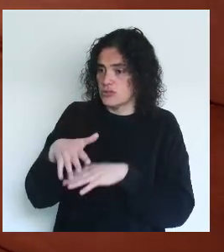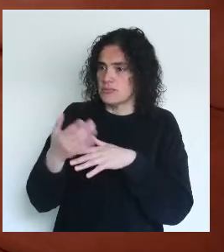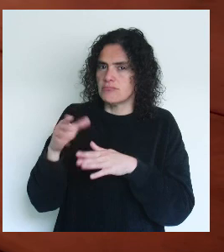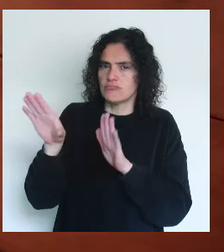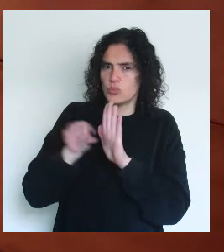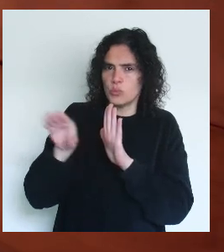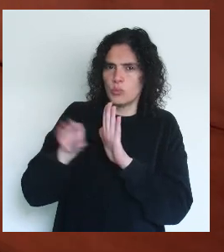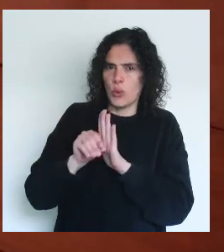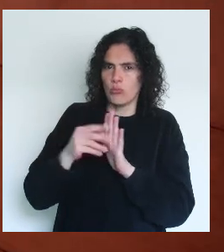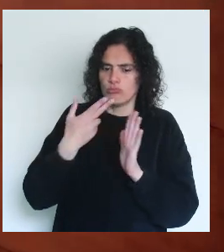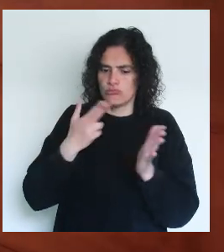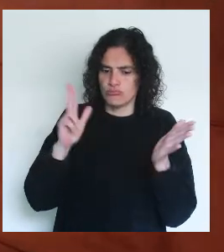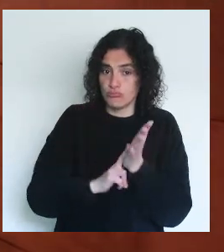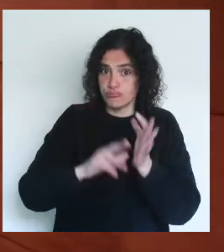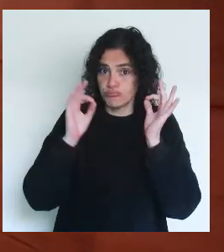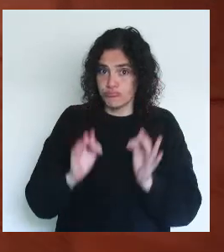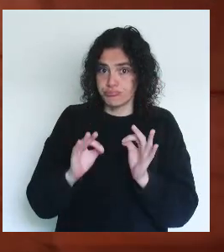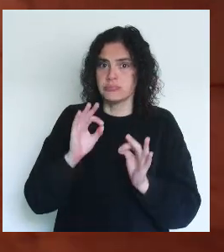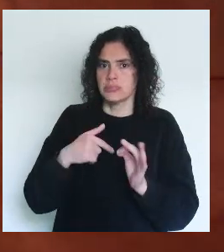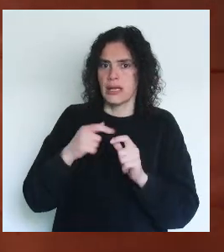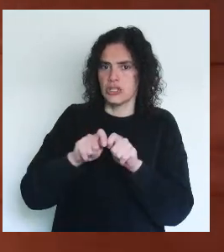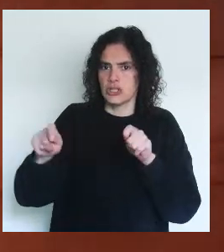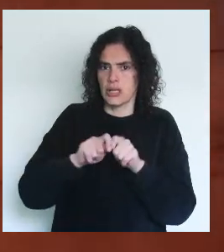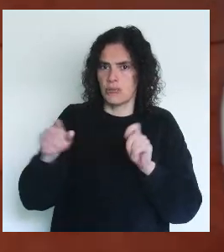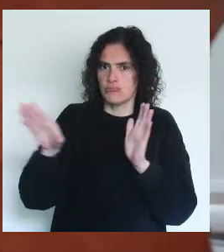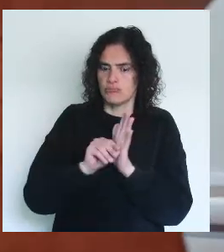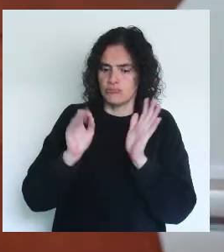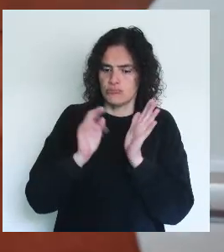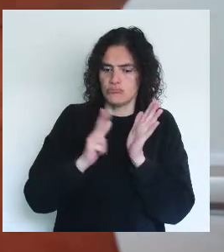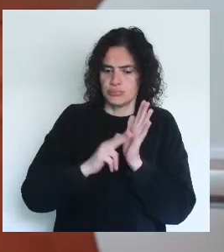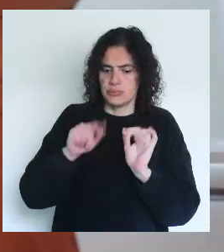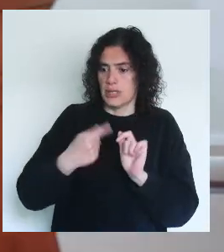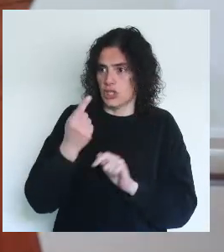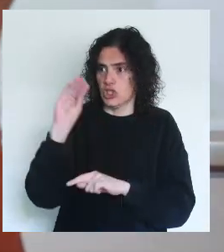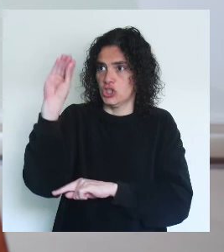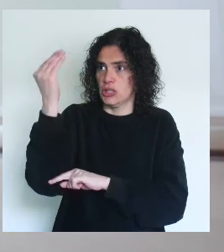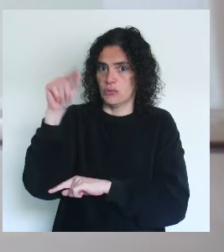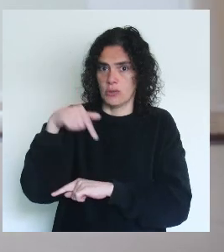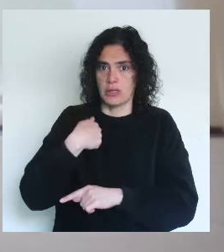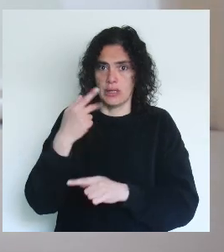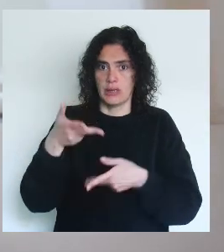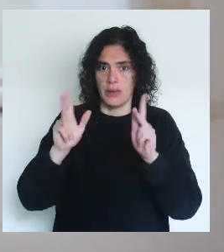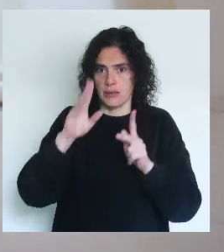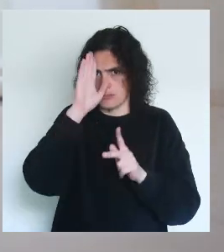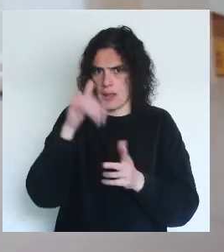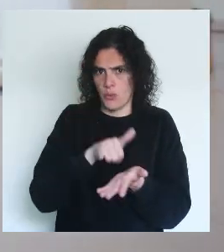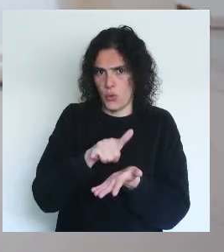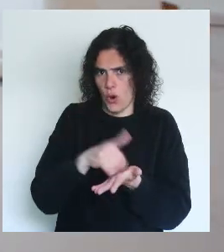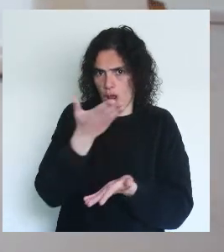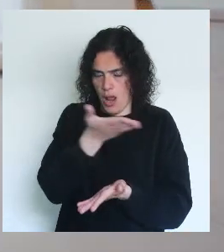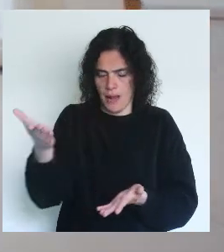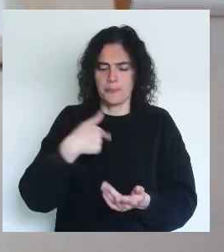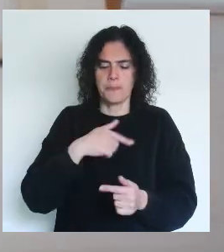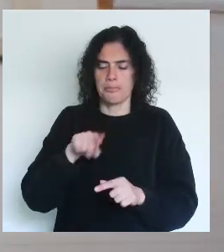reproduced at real scale the Statue of Liberty, that you know, which is on the Hudson River in New York,